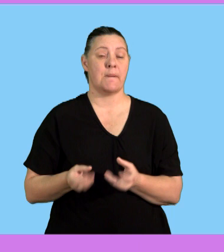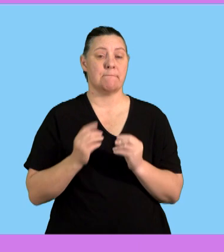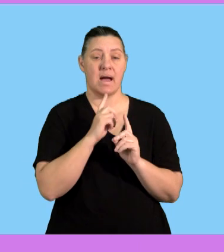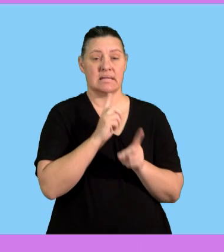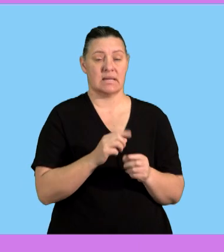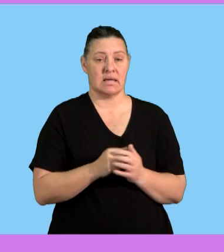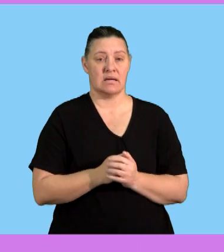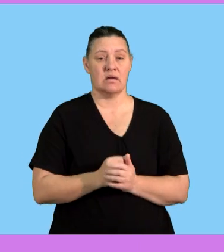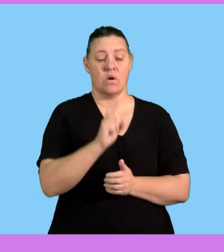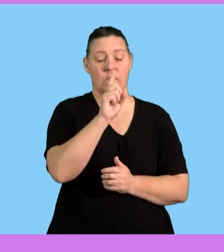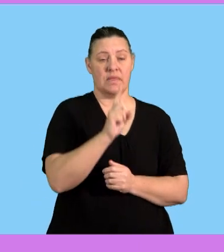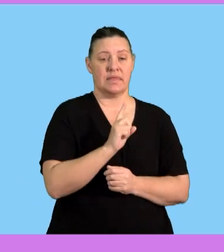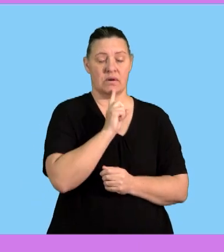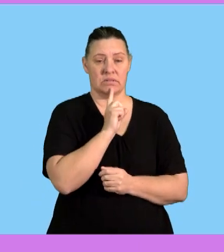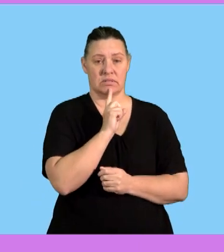of